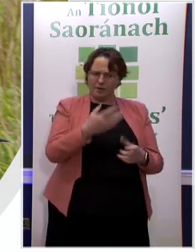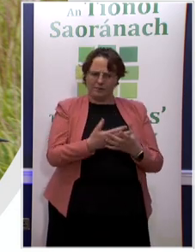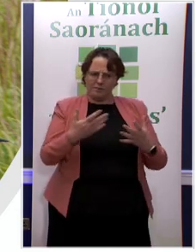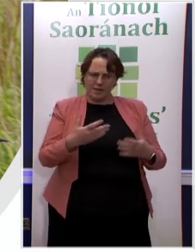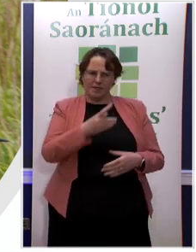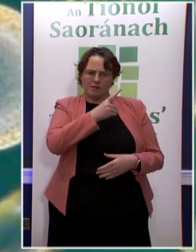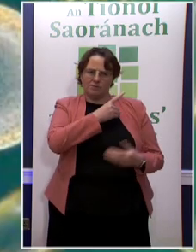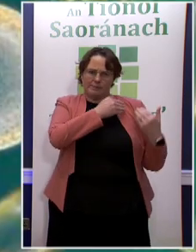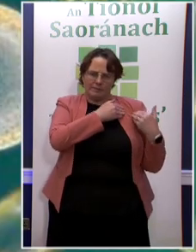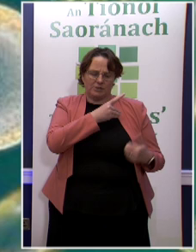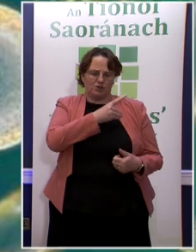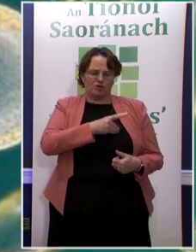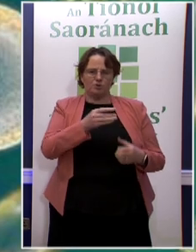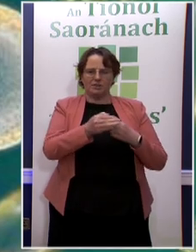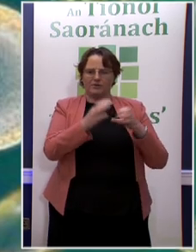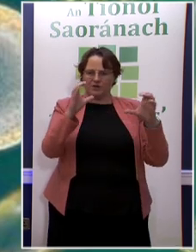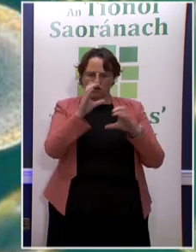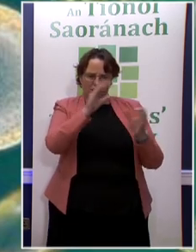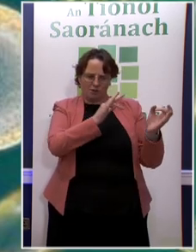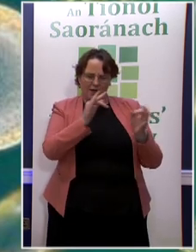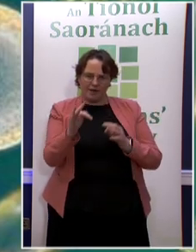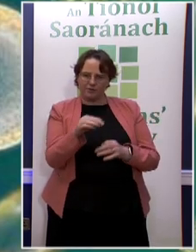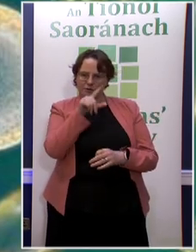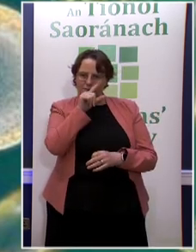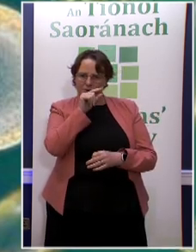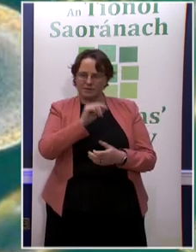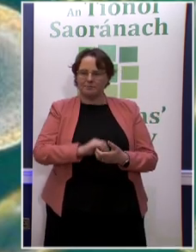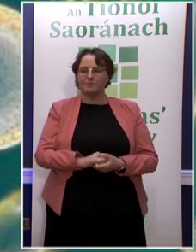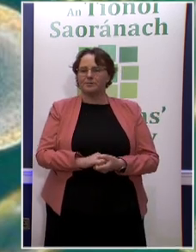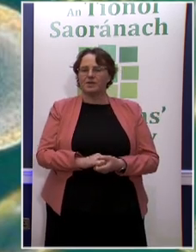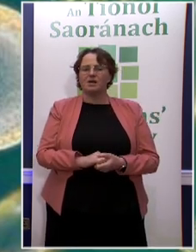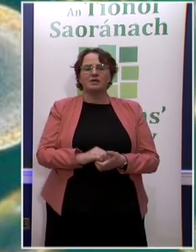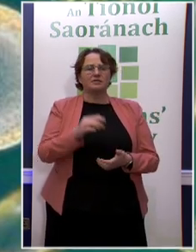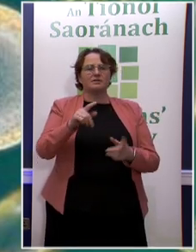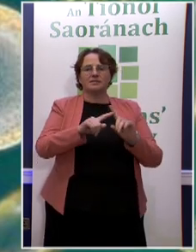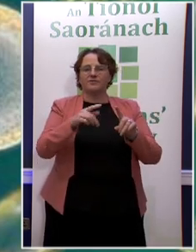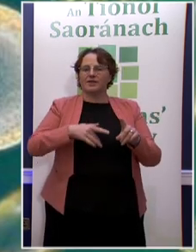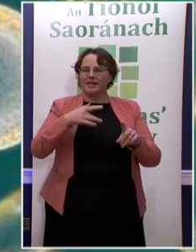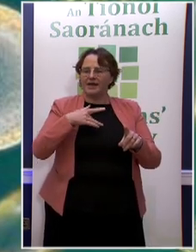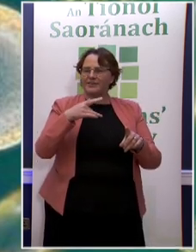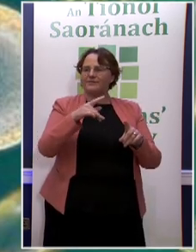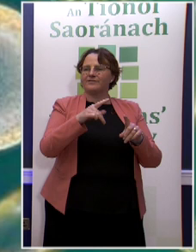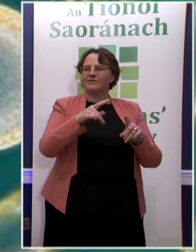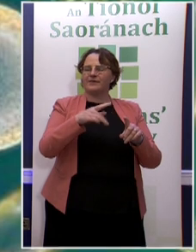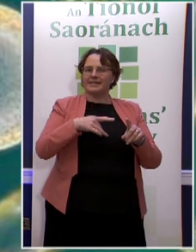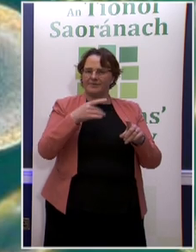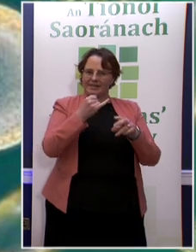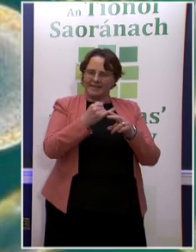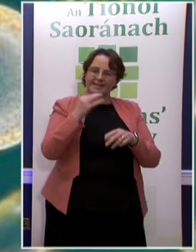example. And all of this life that lives out in the deep open sea is contingent on these